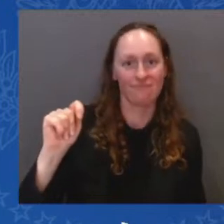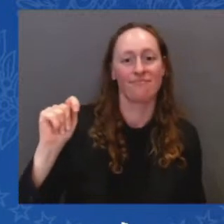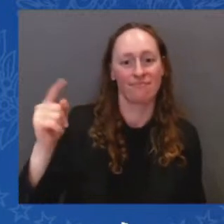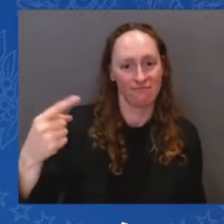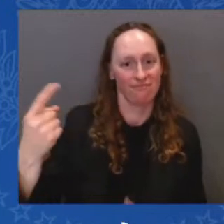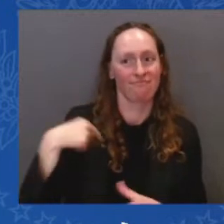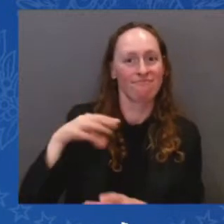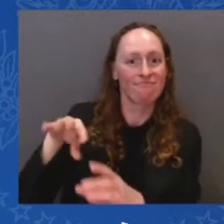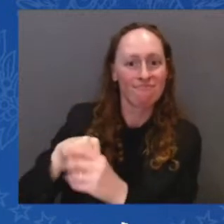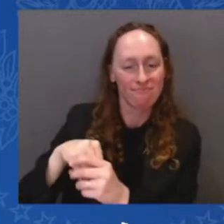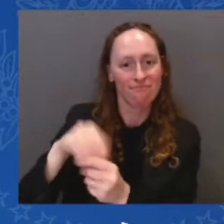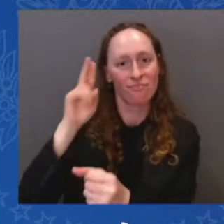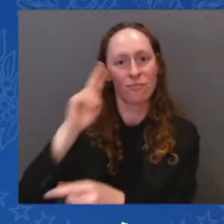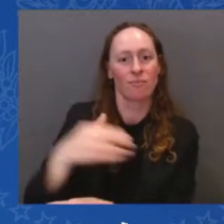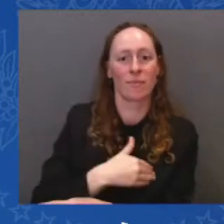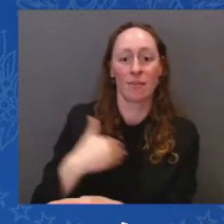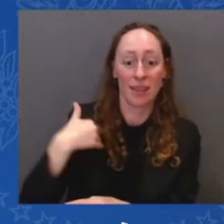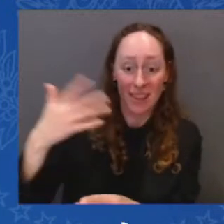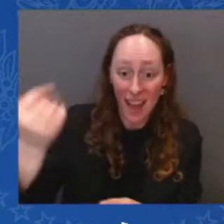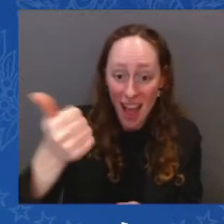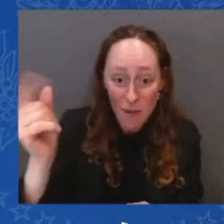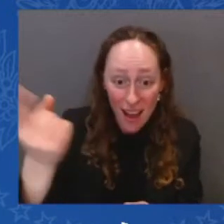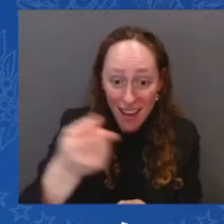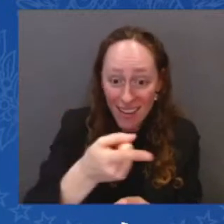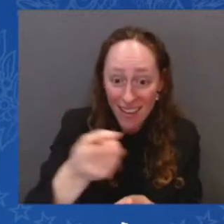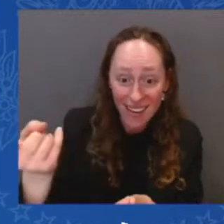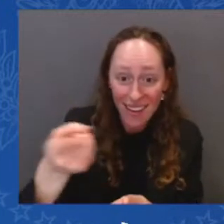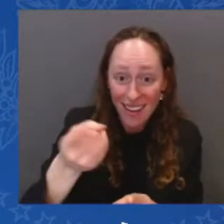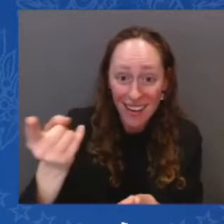that's even weaker. Let me go back to Princeton.